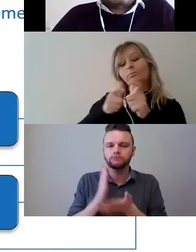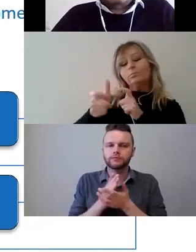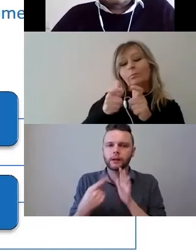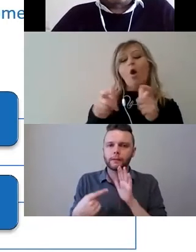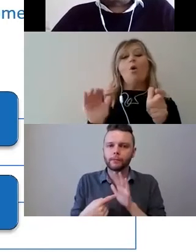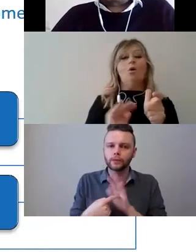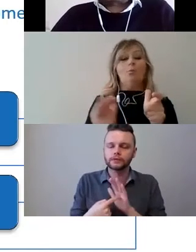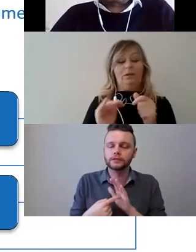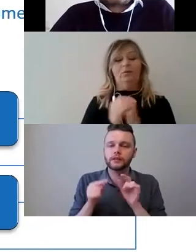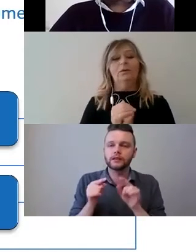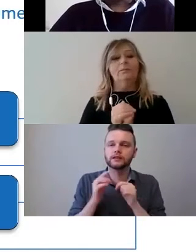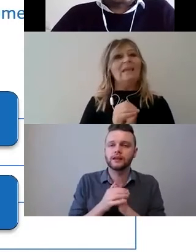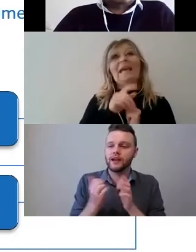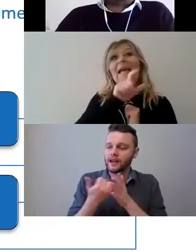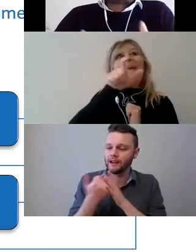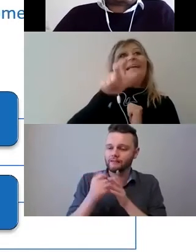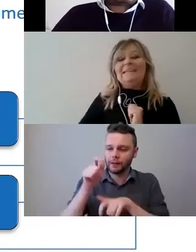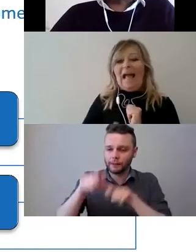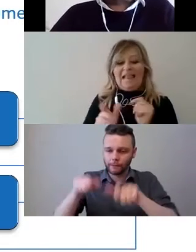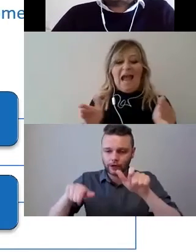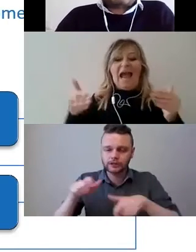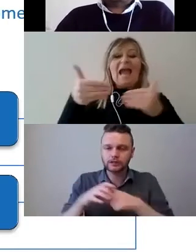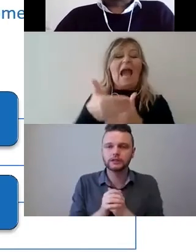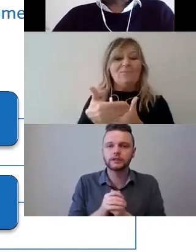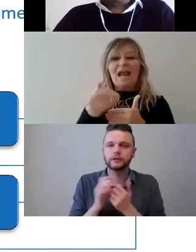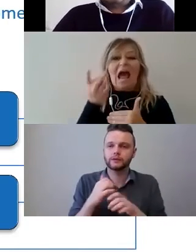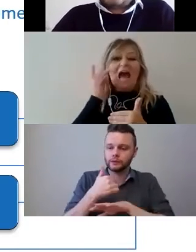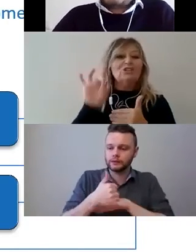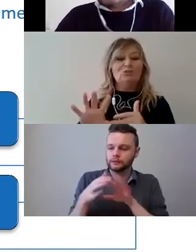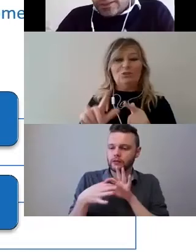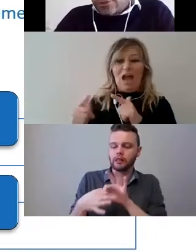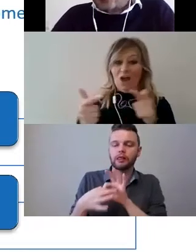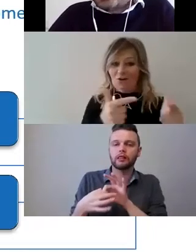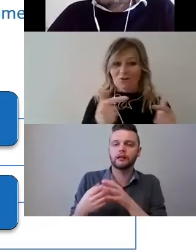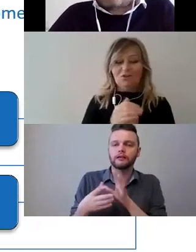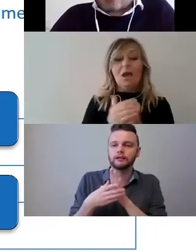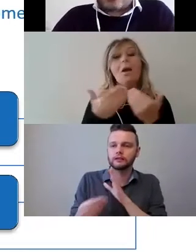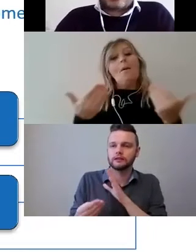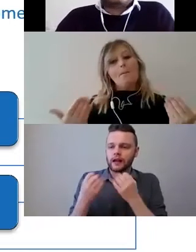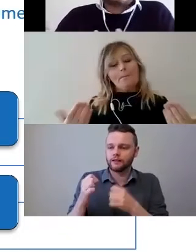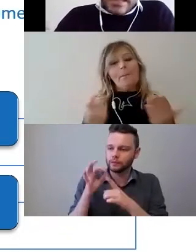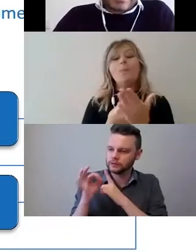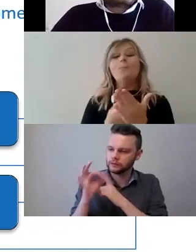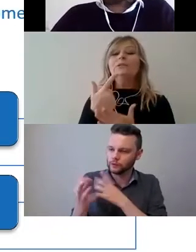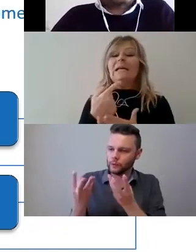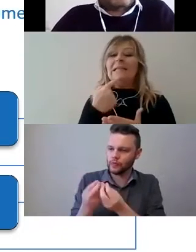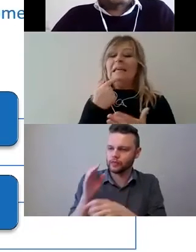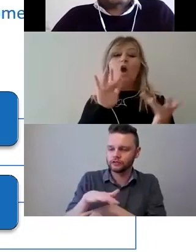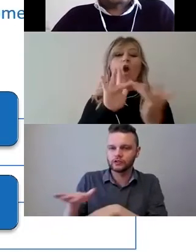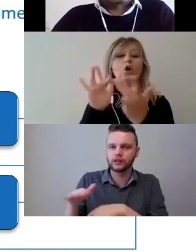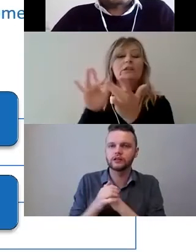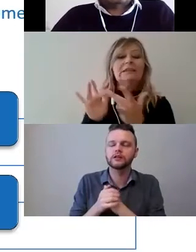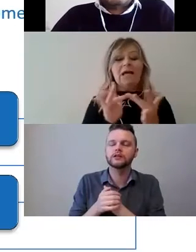that every person that has to establish a relationship with a child, that has to do an interview with a child and an